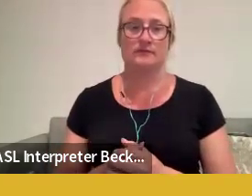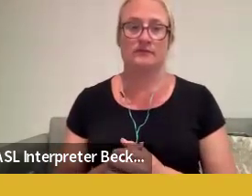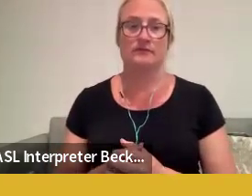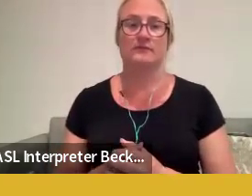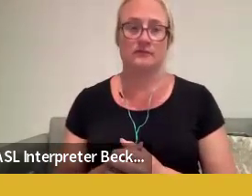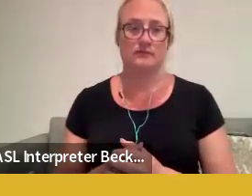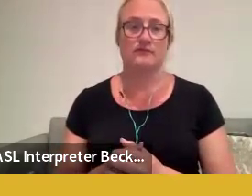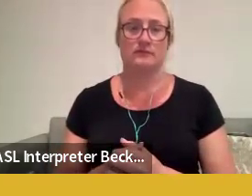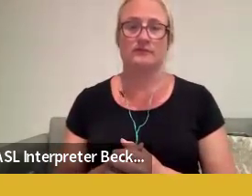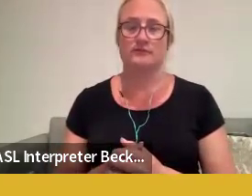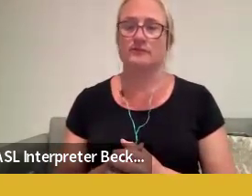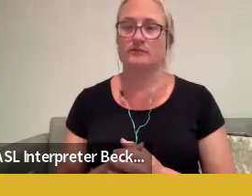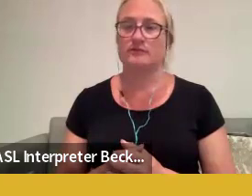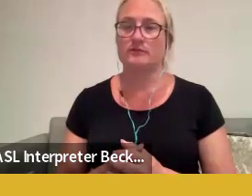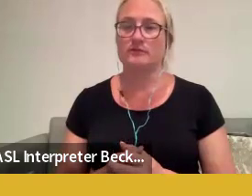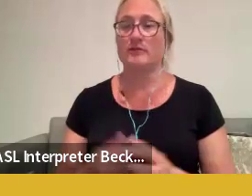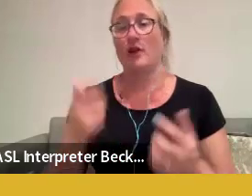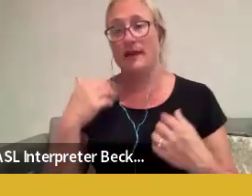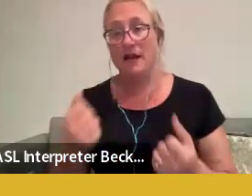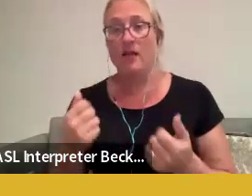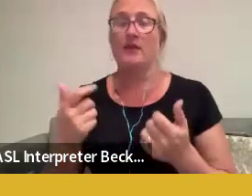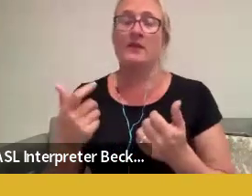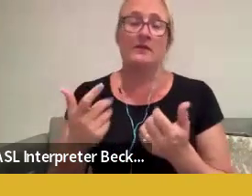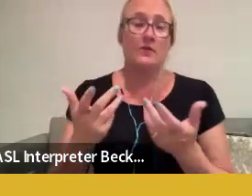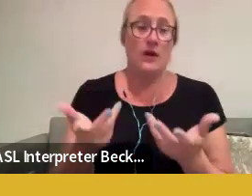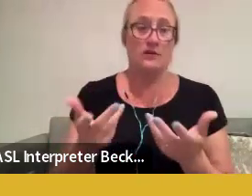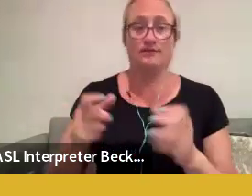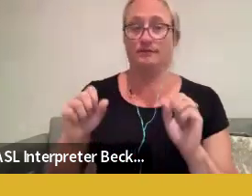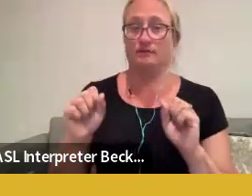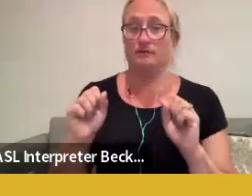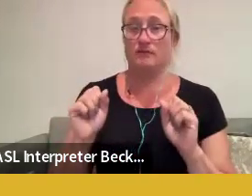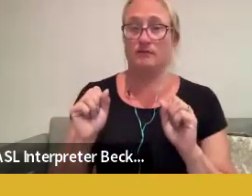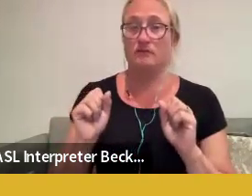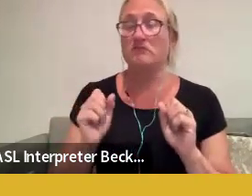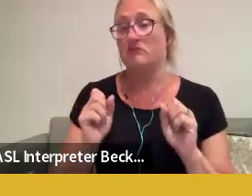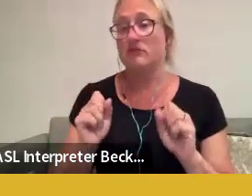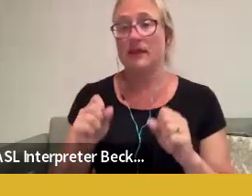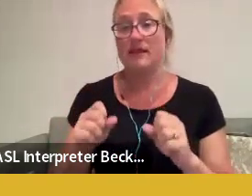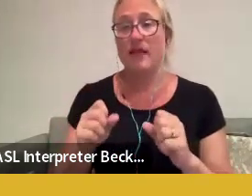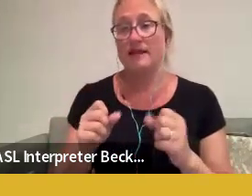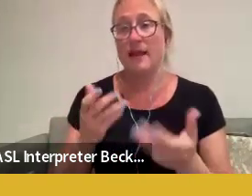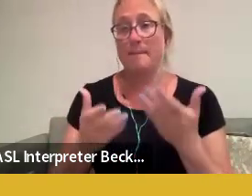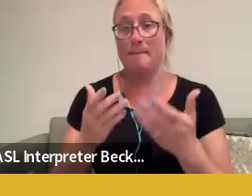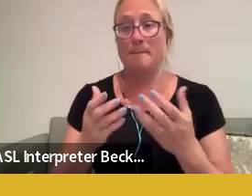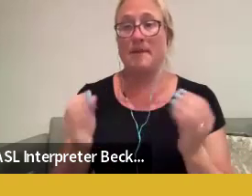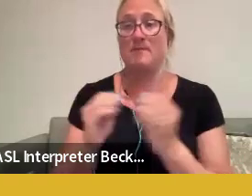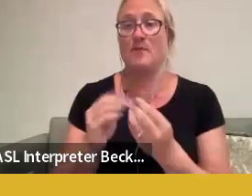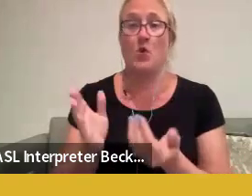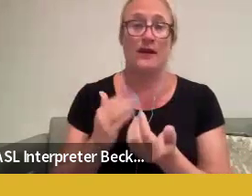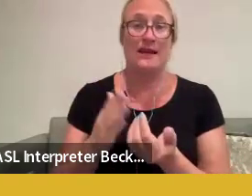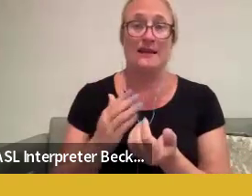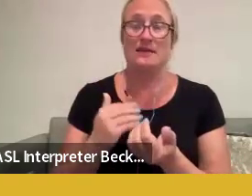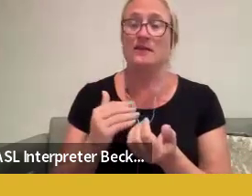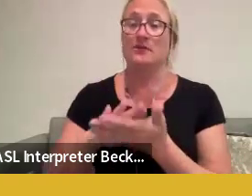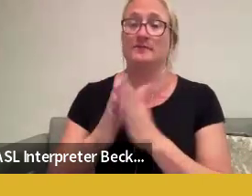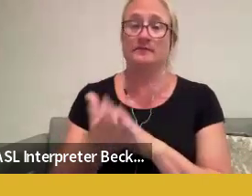Mental health conditions. So, as discussed, mental health conditions can put you at an increased